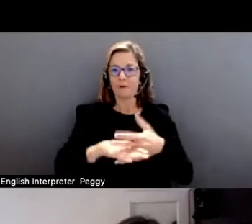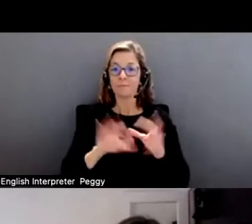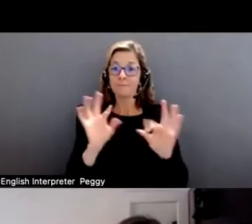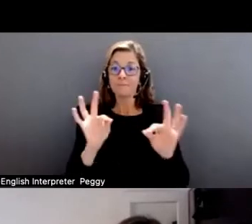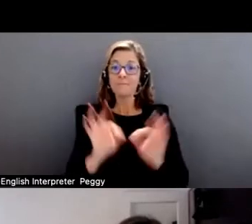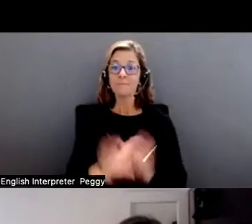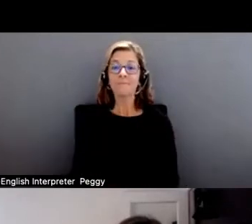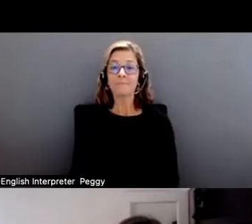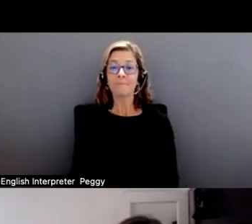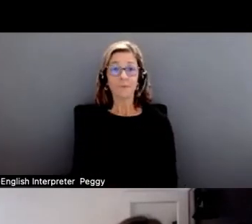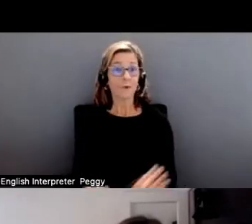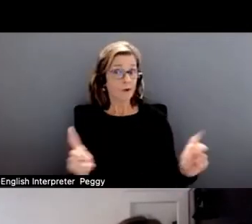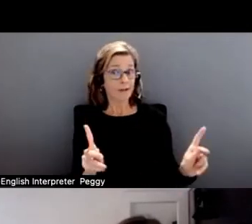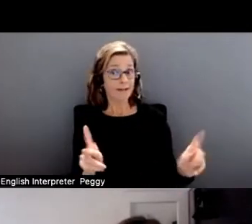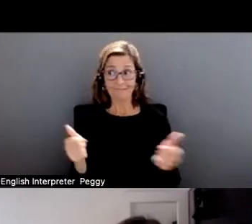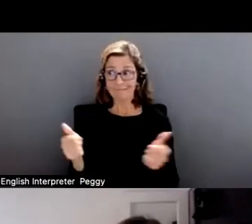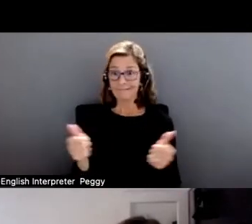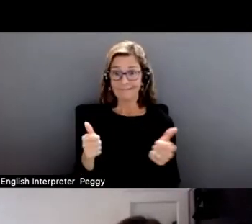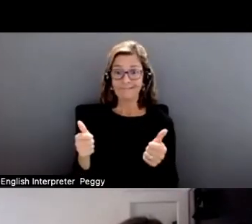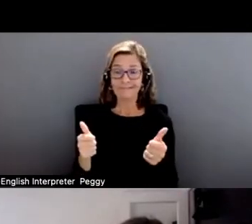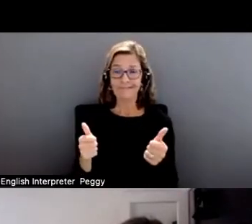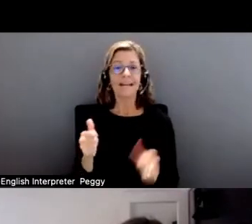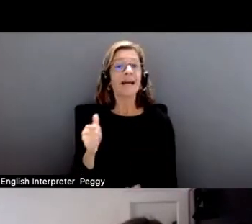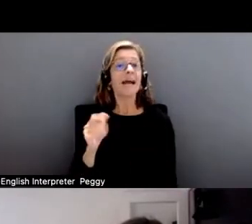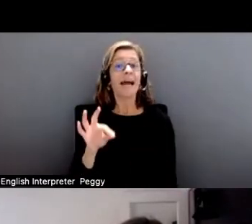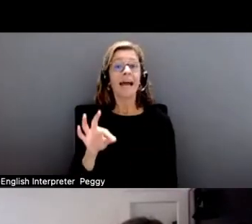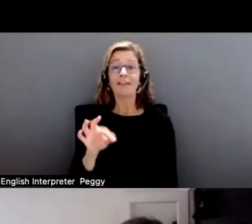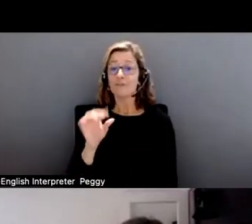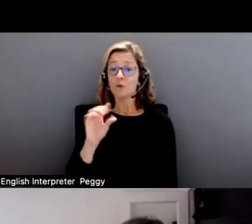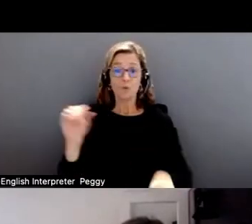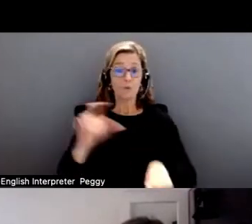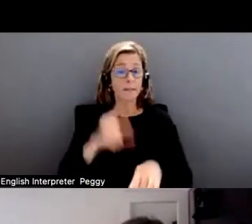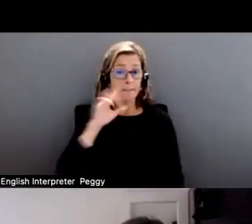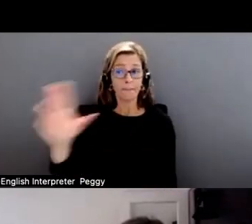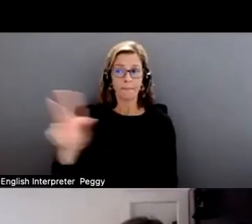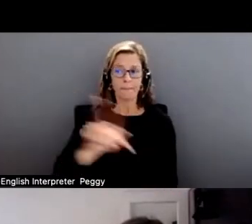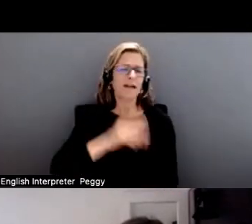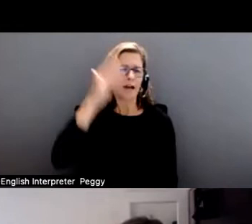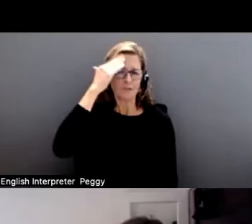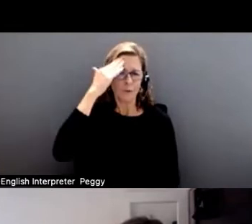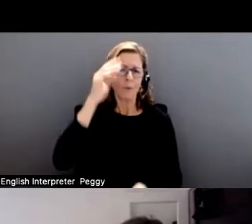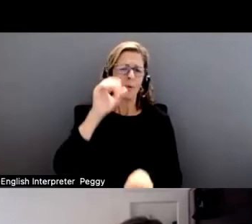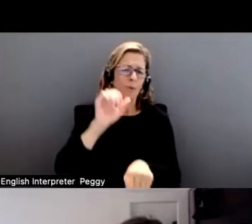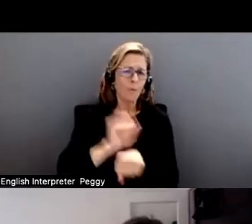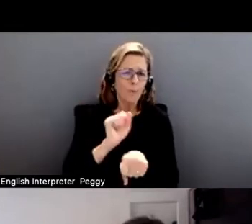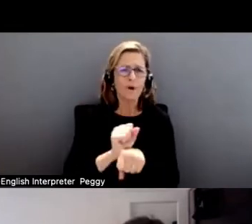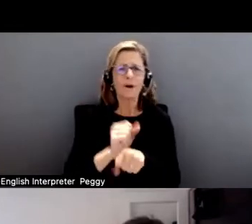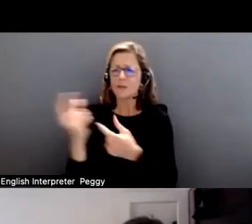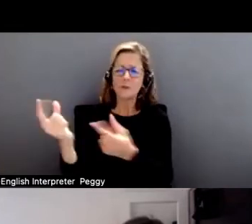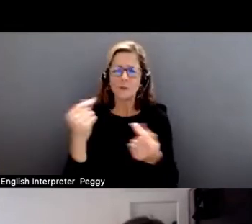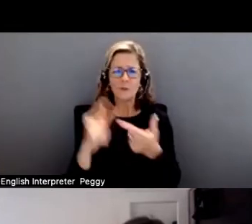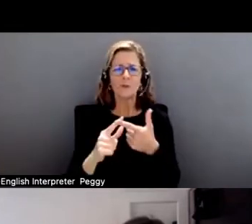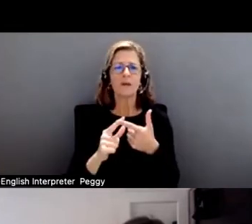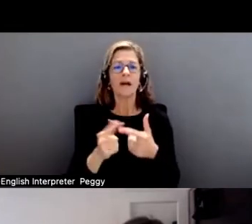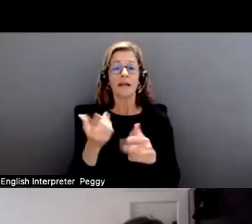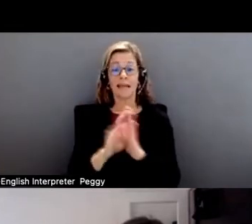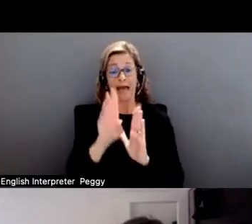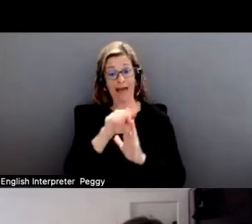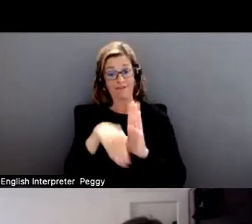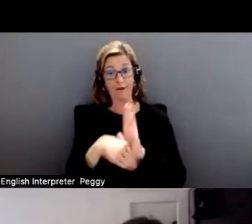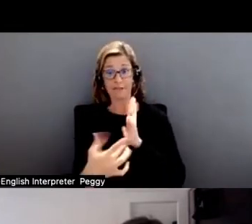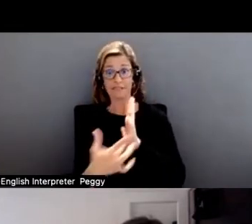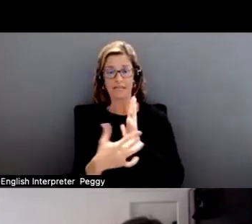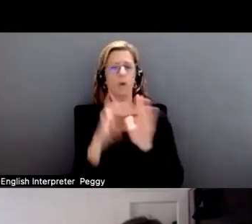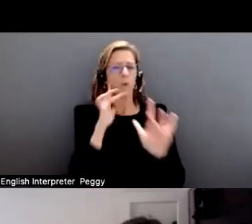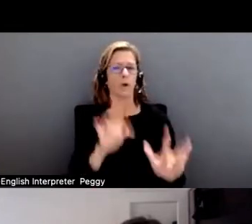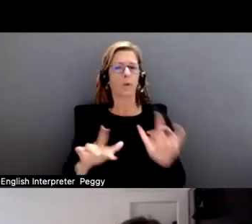And if you do, yeah, perfect. And if you do not plan to come back, because I know some of you may have to step away, we will be recording the session. Please do not forget about